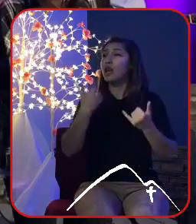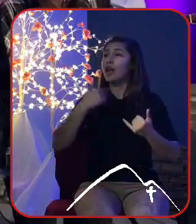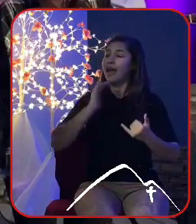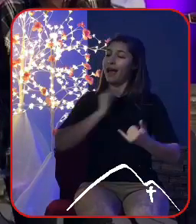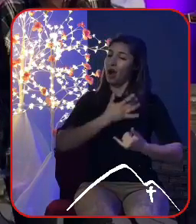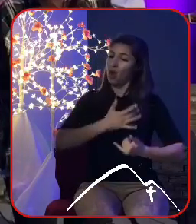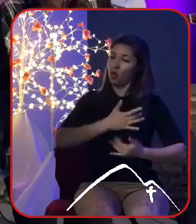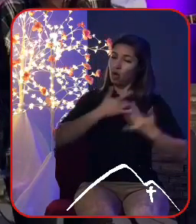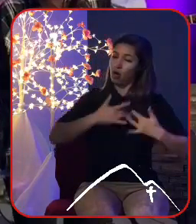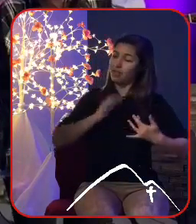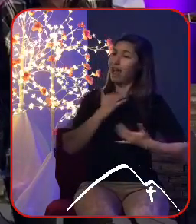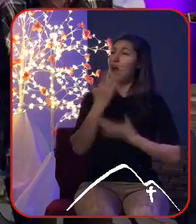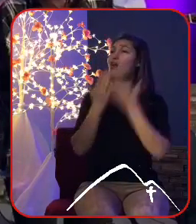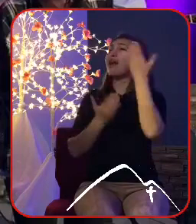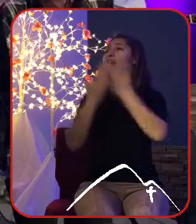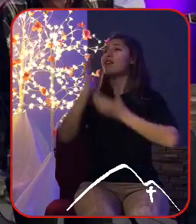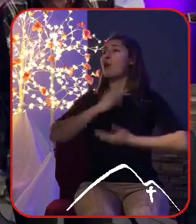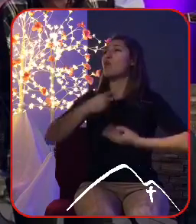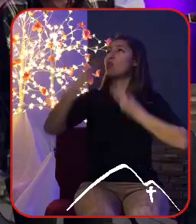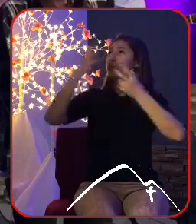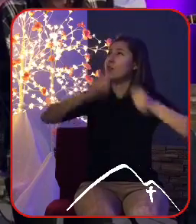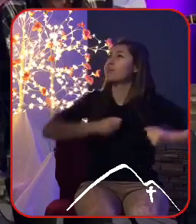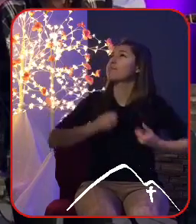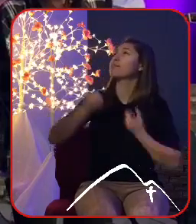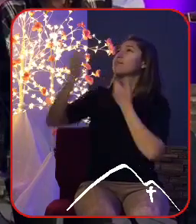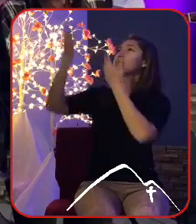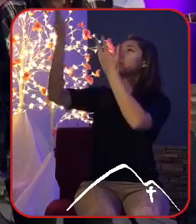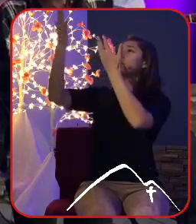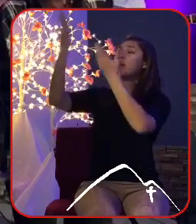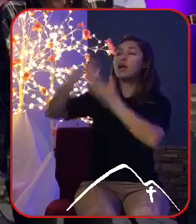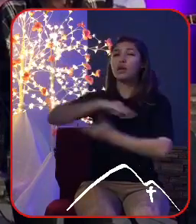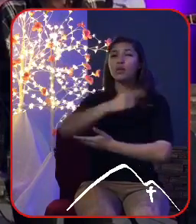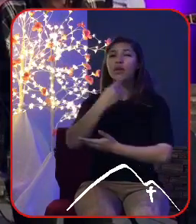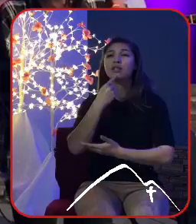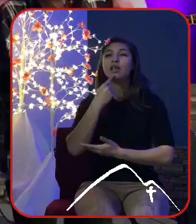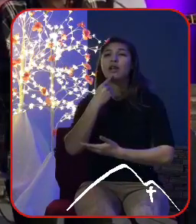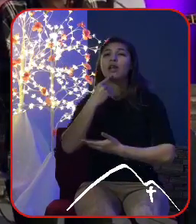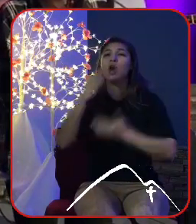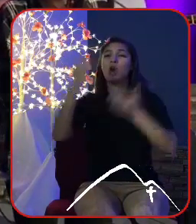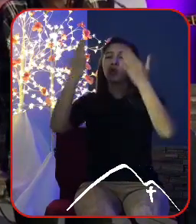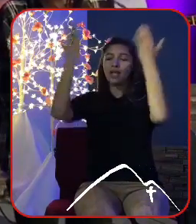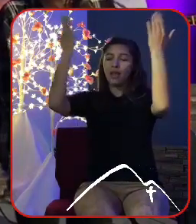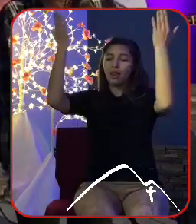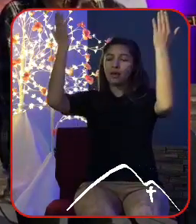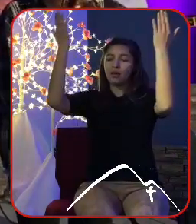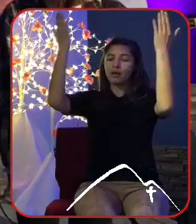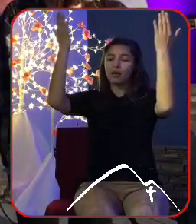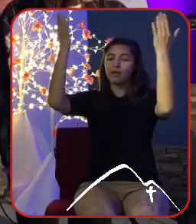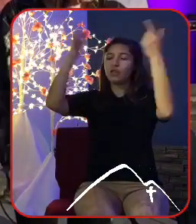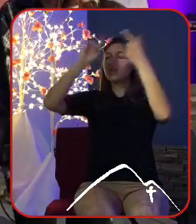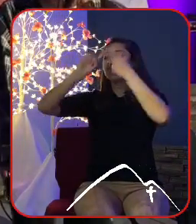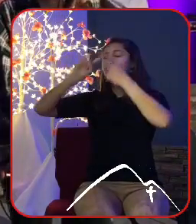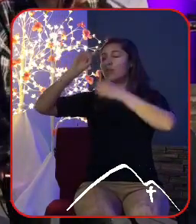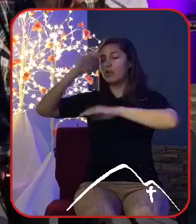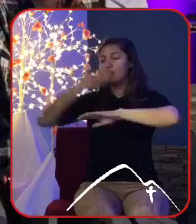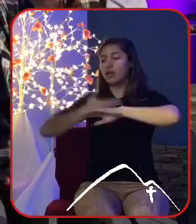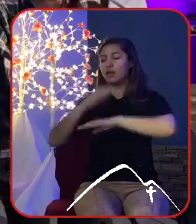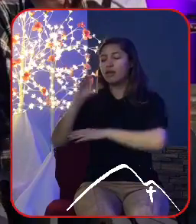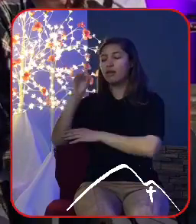our hands, and our voices to you and say, Hosanna to the Son of